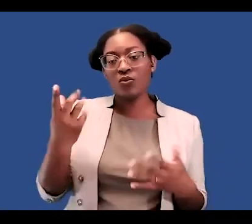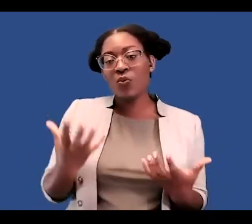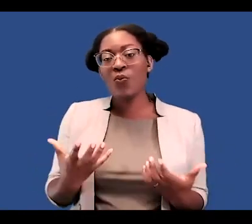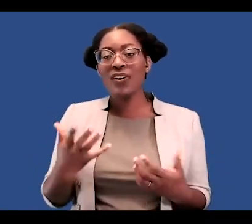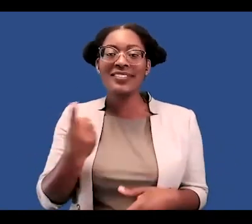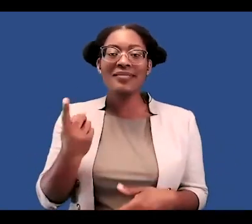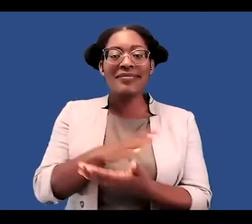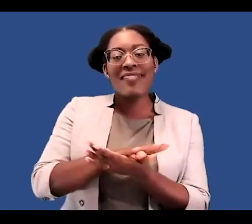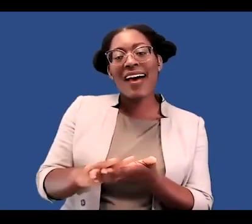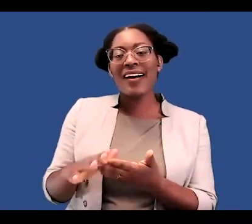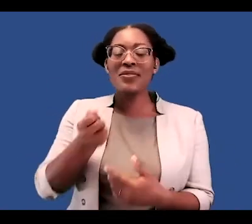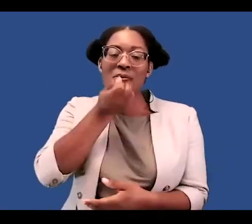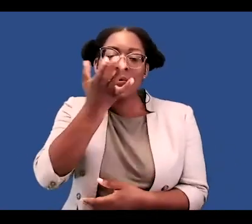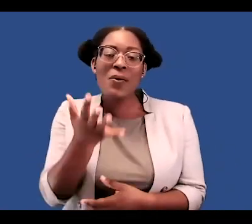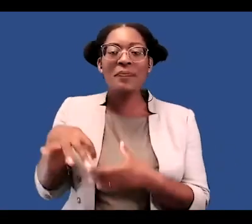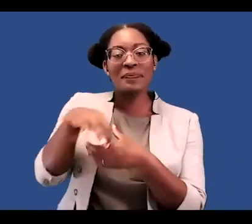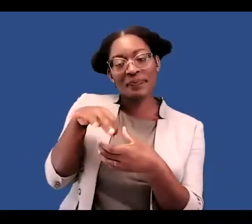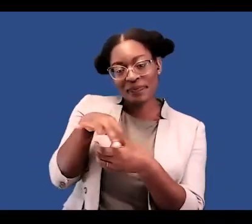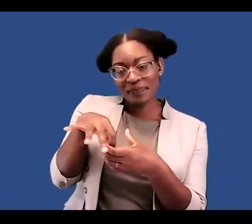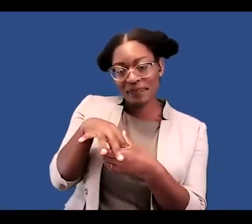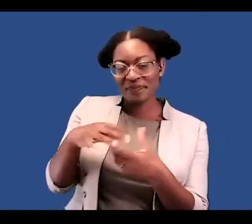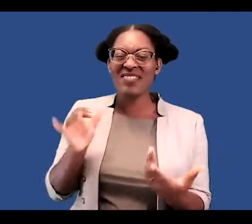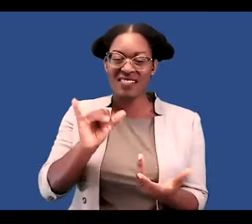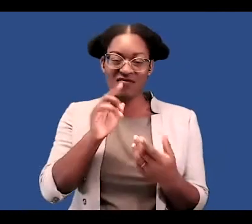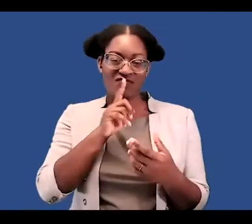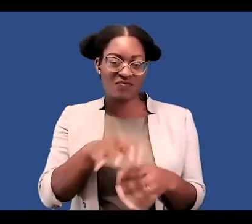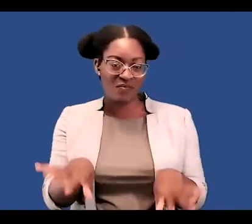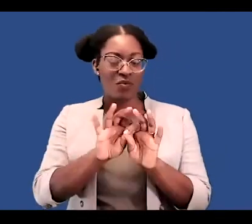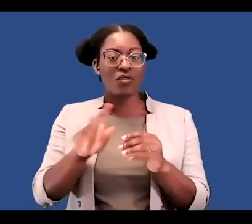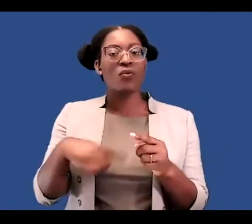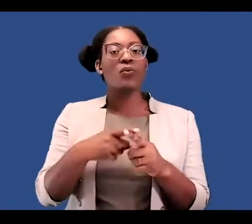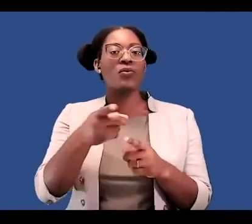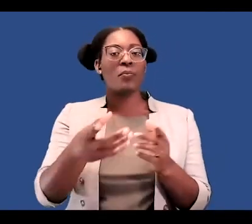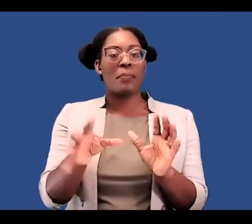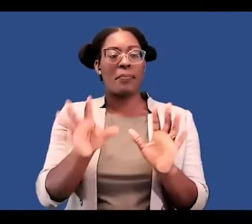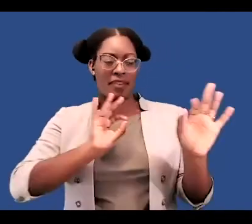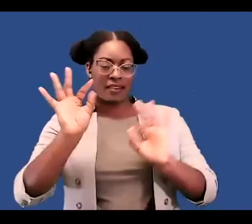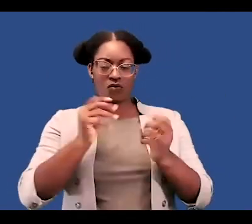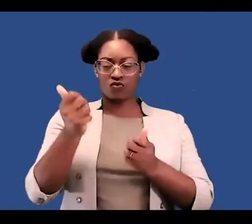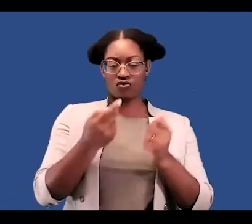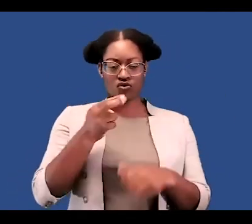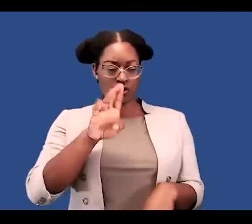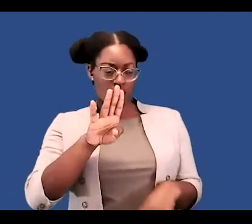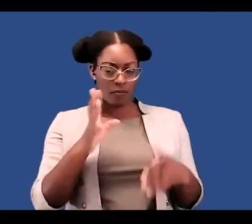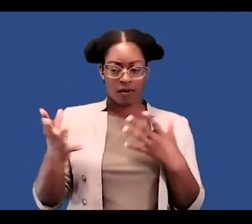herbs and choosing how to blend. I'll later get